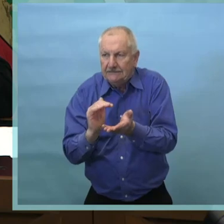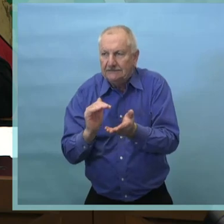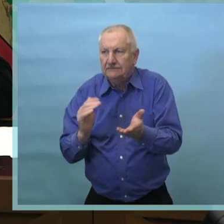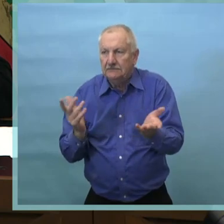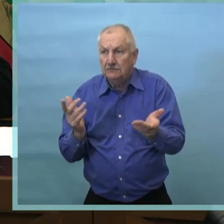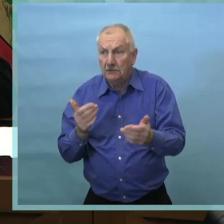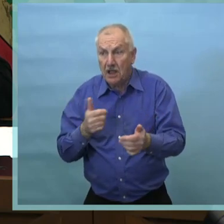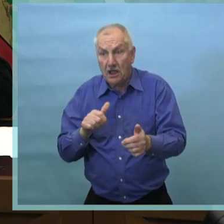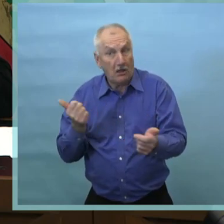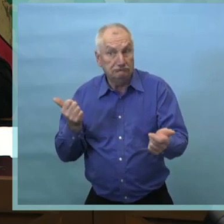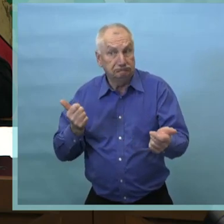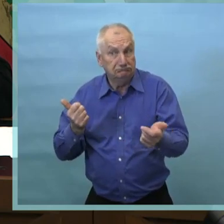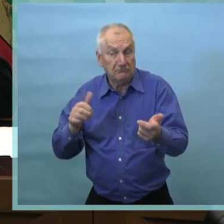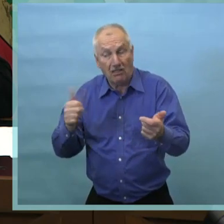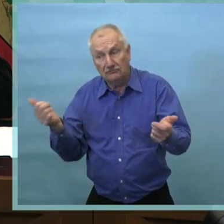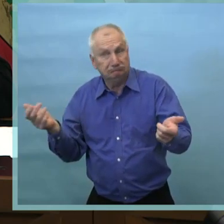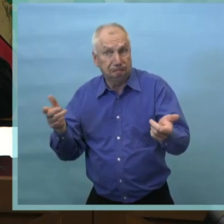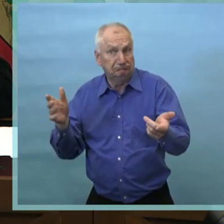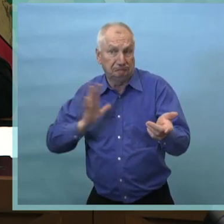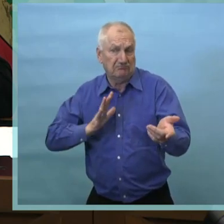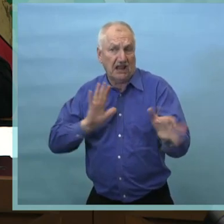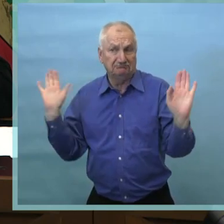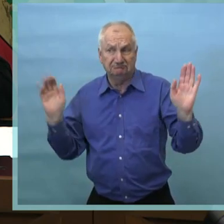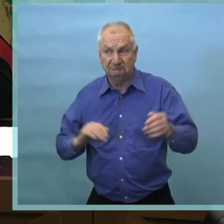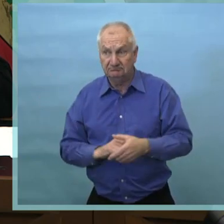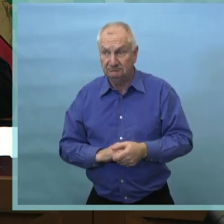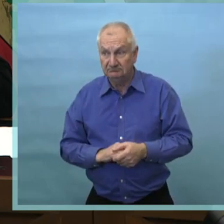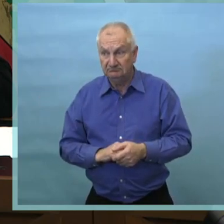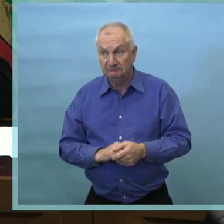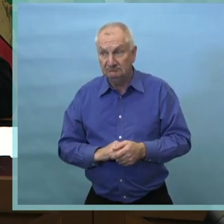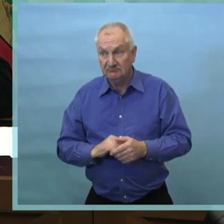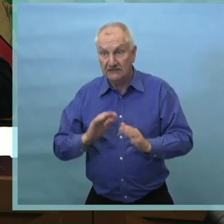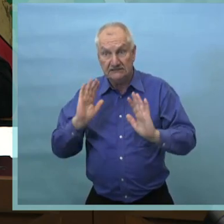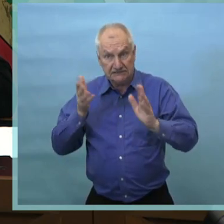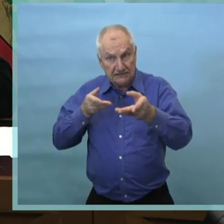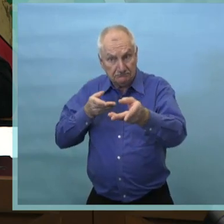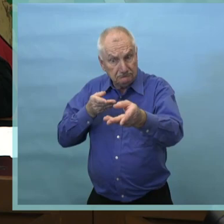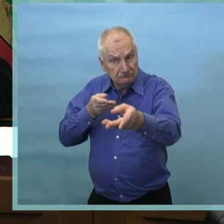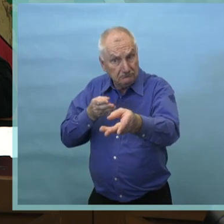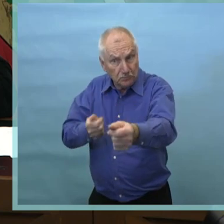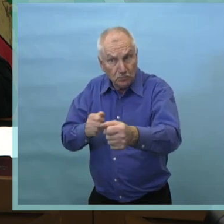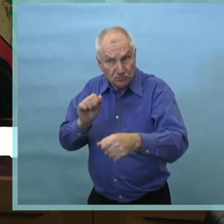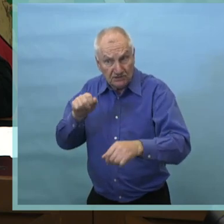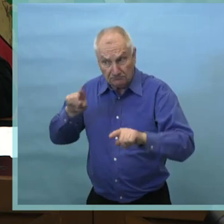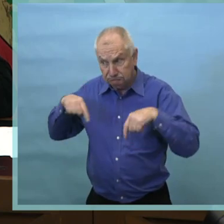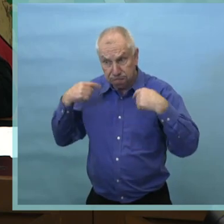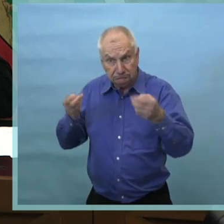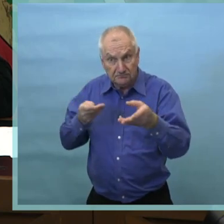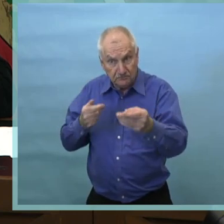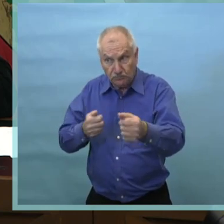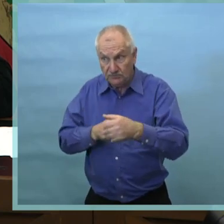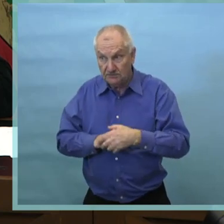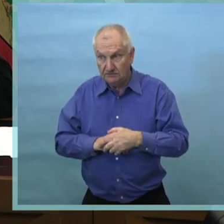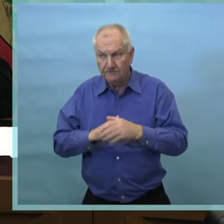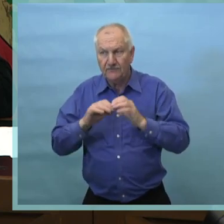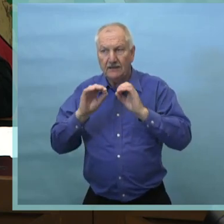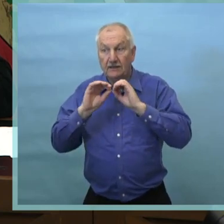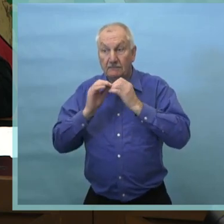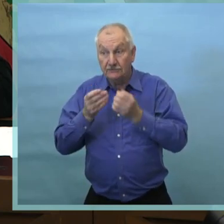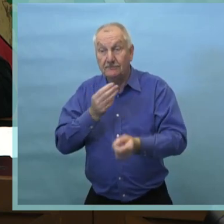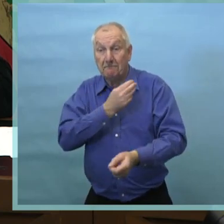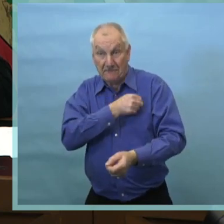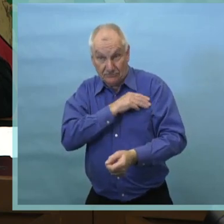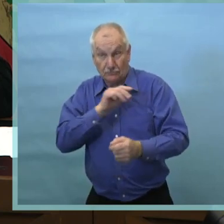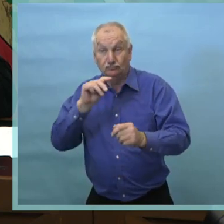traffic. It's going as smoothly as normal. From what I understand from the Manitoba Trucking Association, the border crossings are